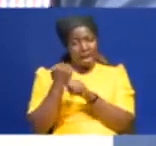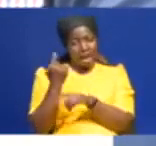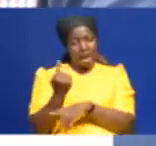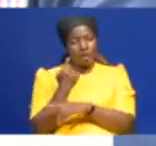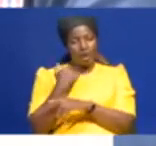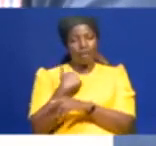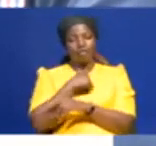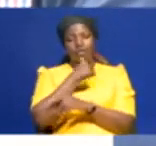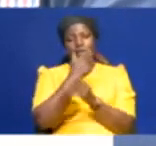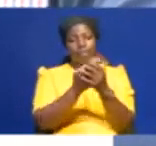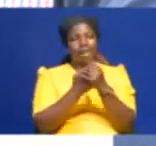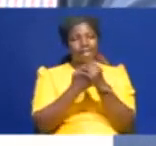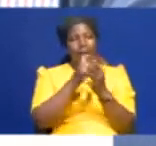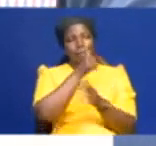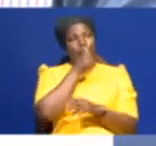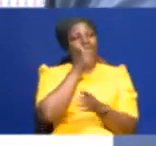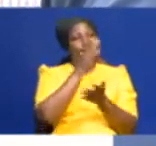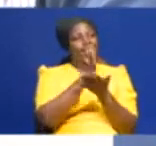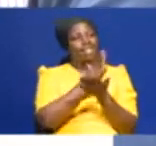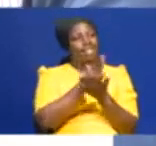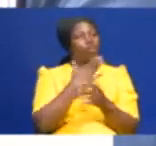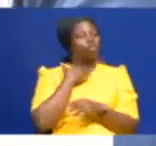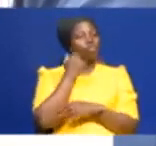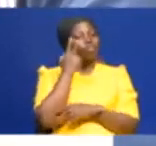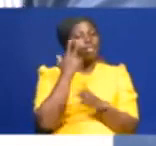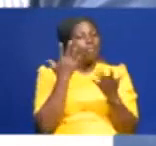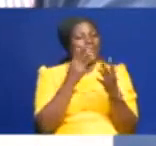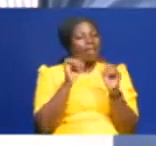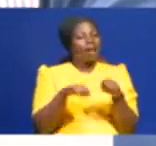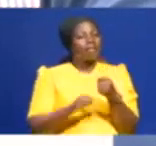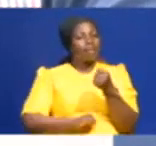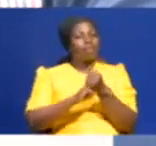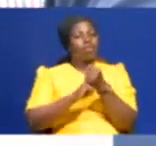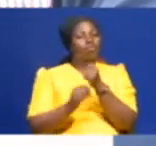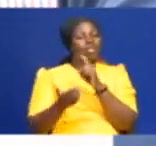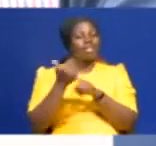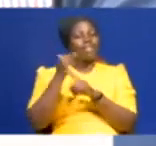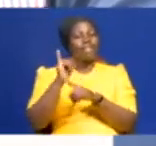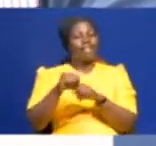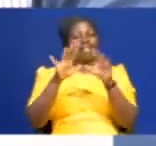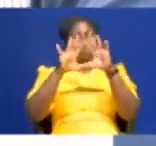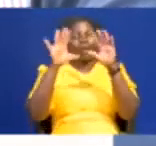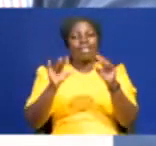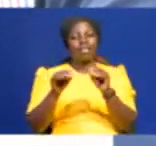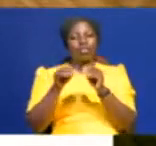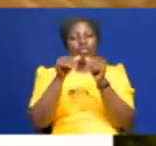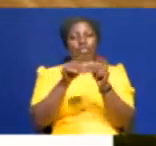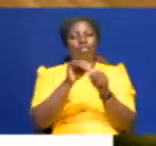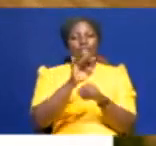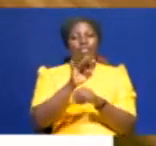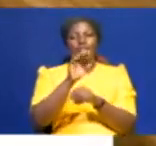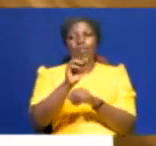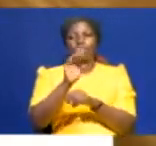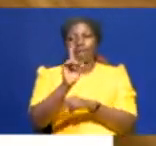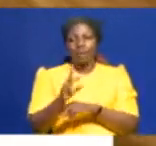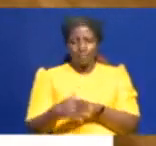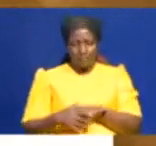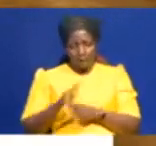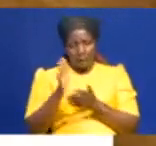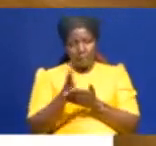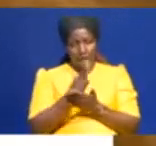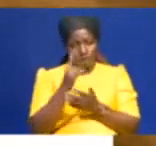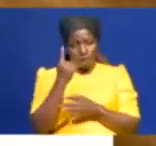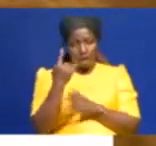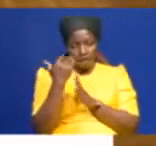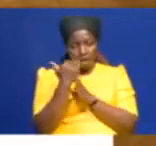the private sector, who want to see where it is that they can support us to meet that budget to be able to deal with FMD. Phase one of the program, to be carried